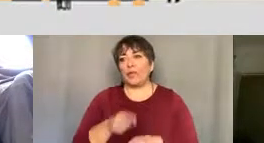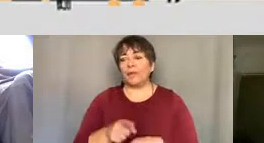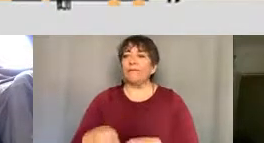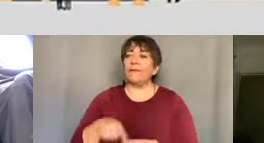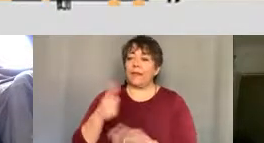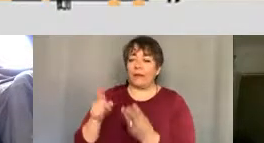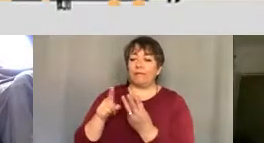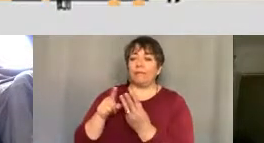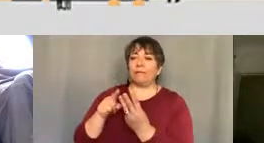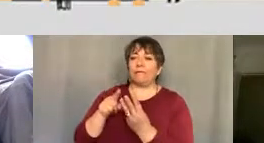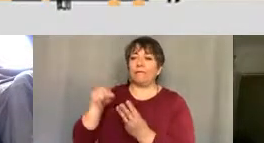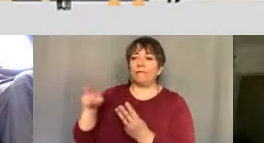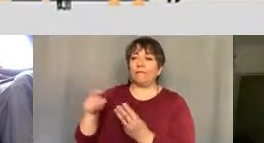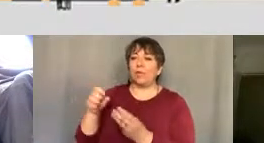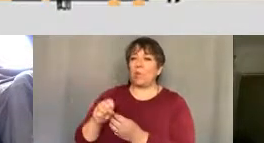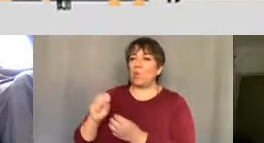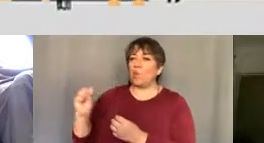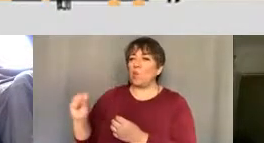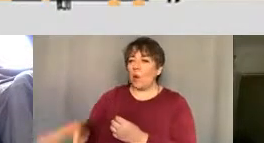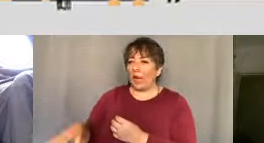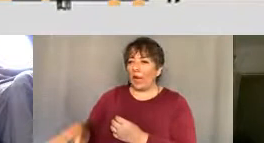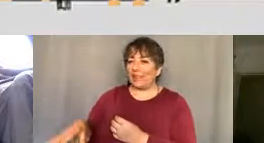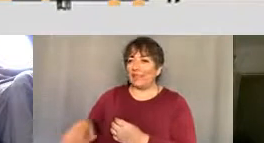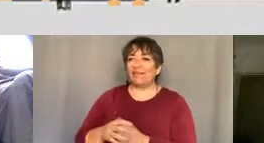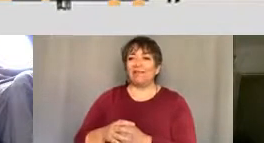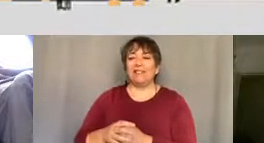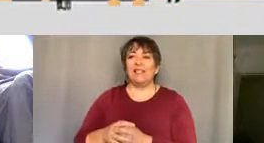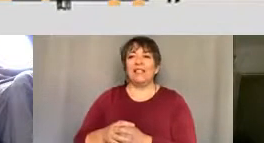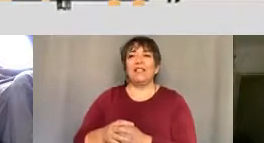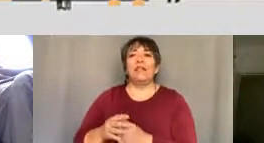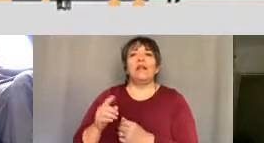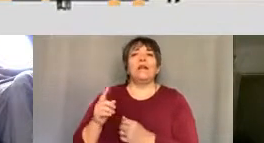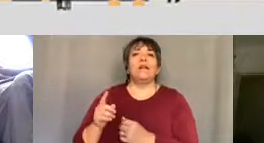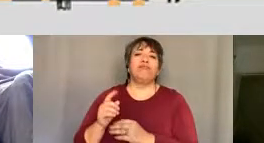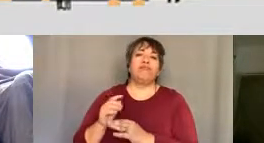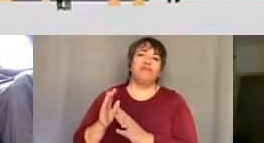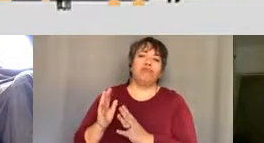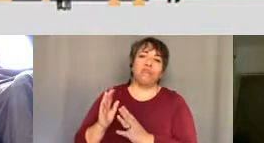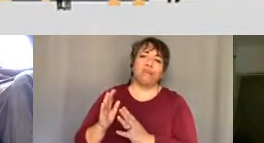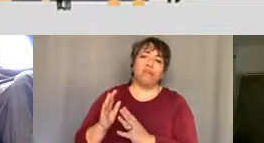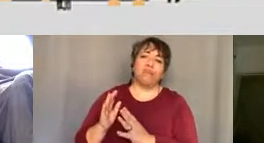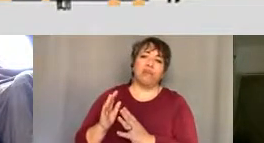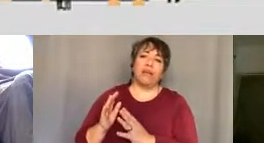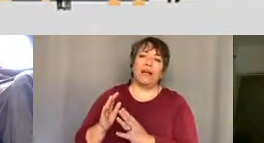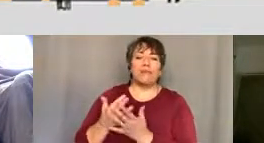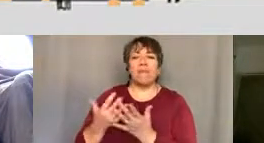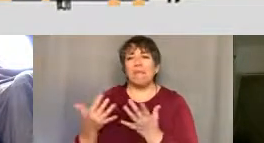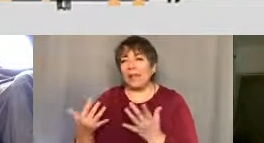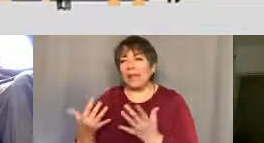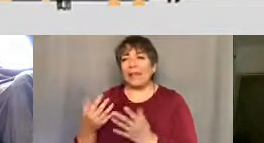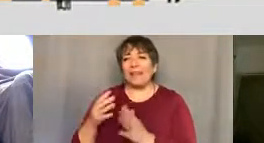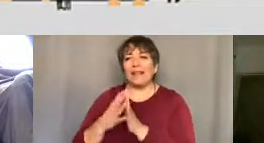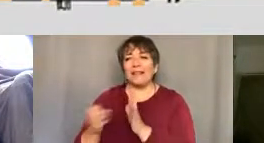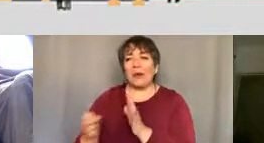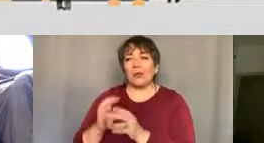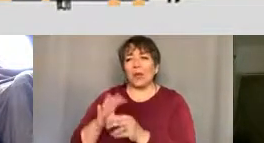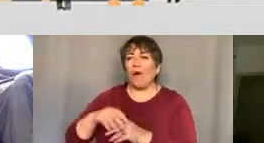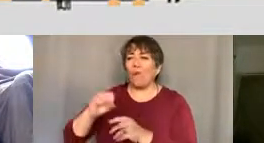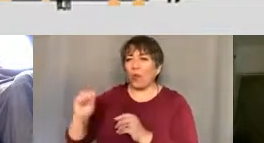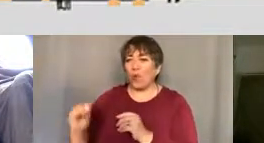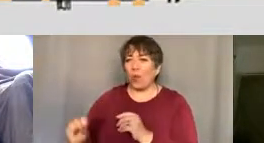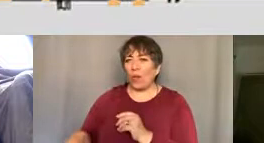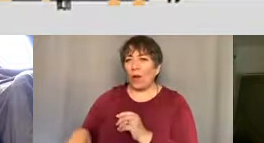So there's all sorts of examples of waste, but there was a key national audit survey that was done that